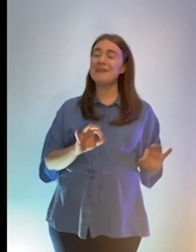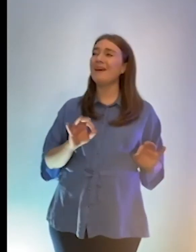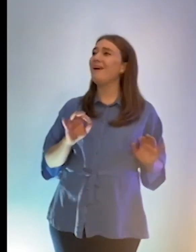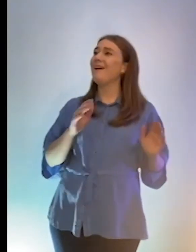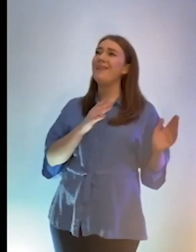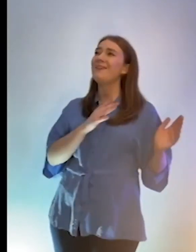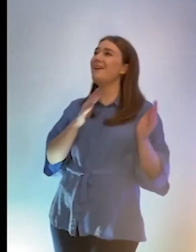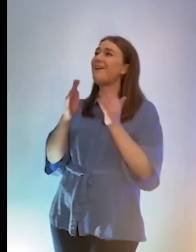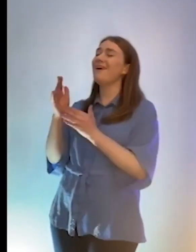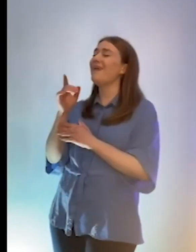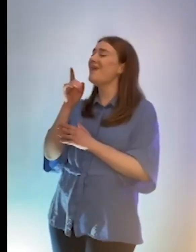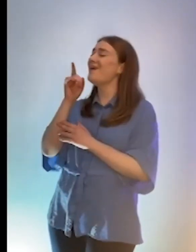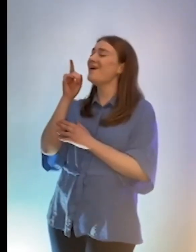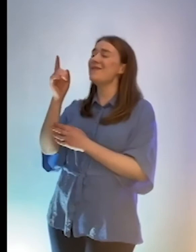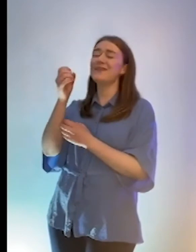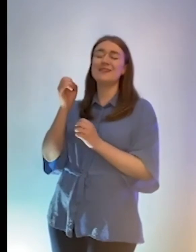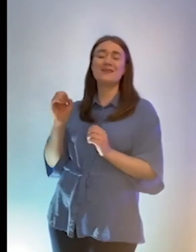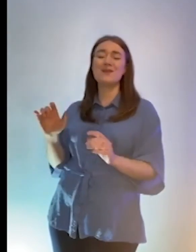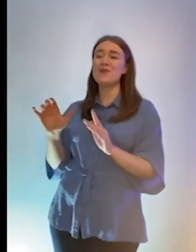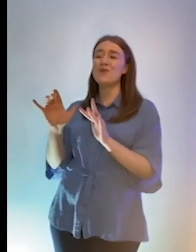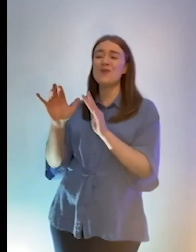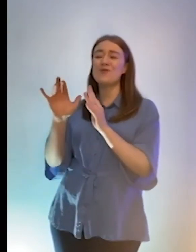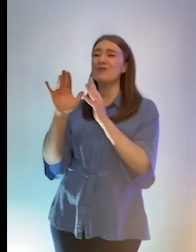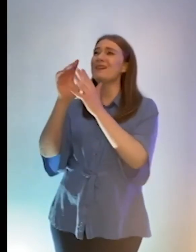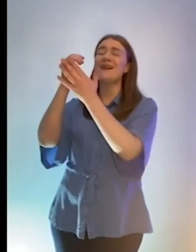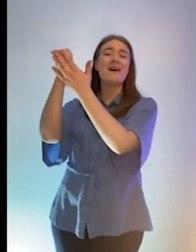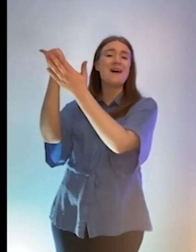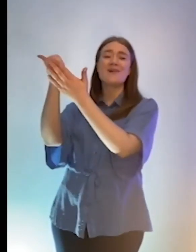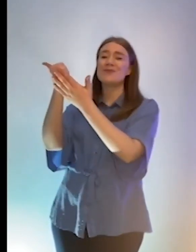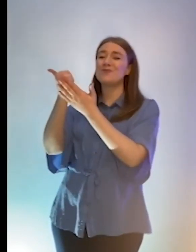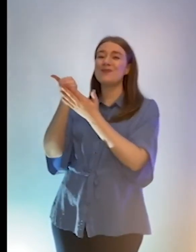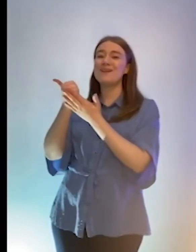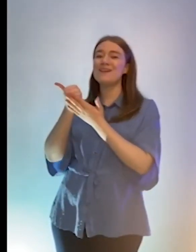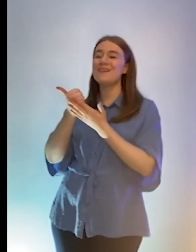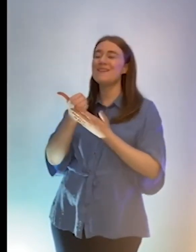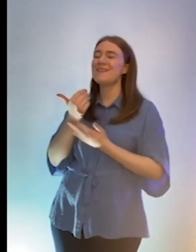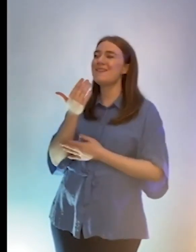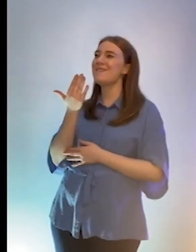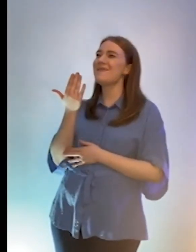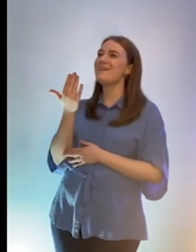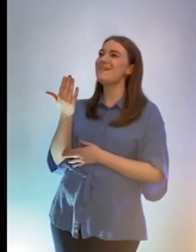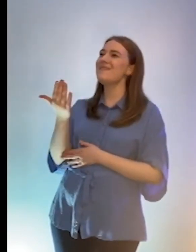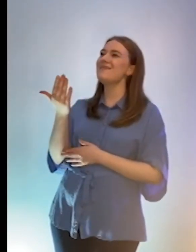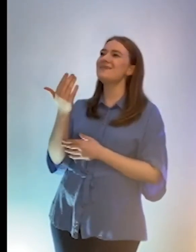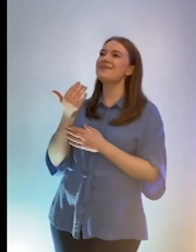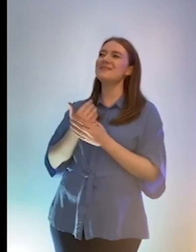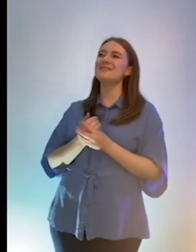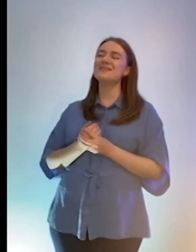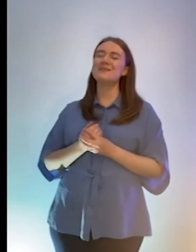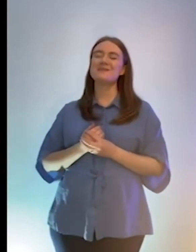dim in the light of his glory and grace.